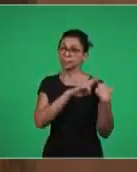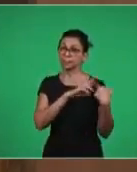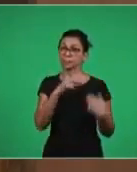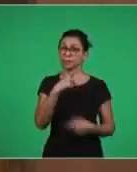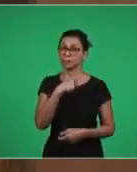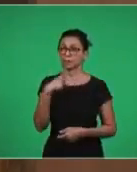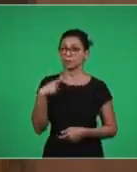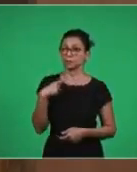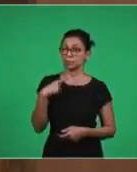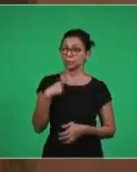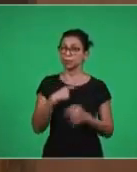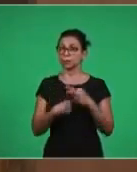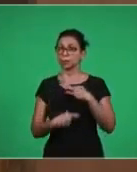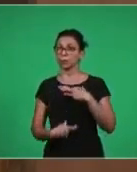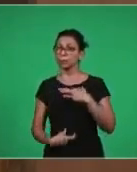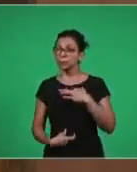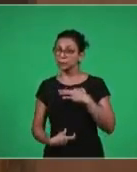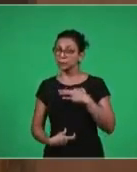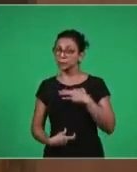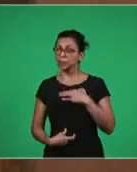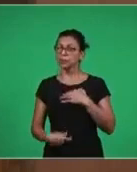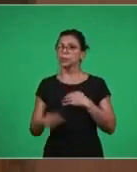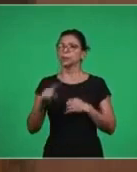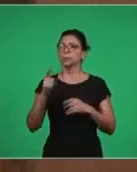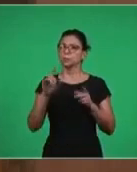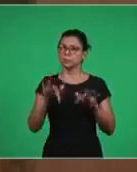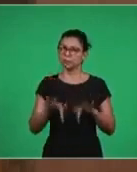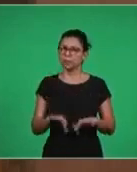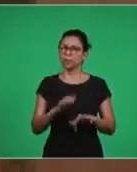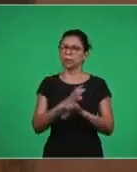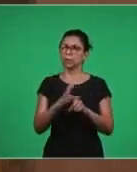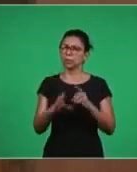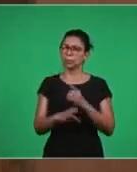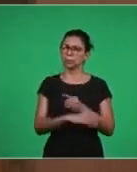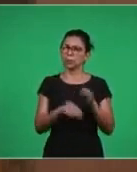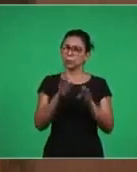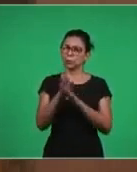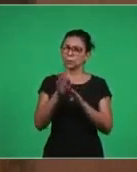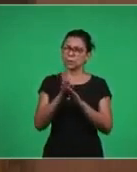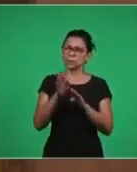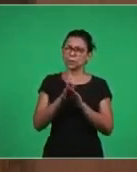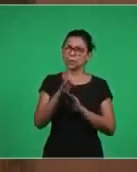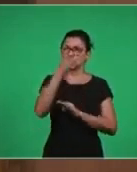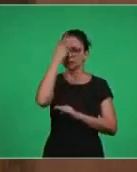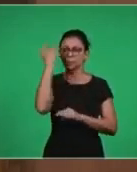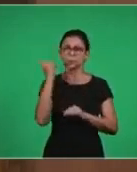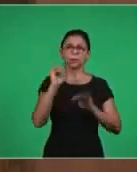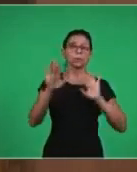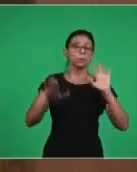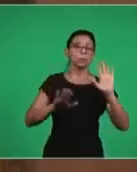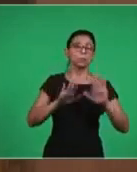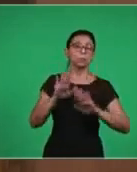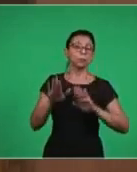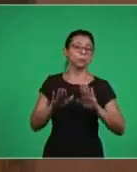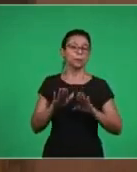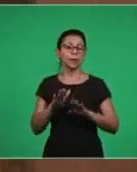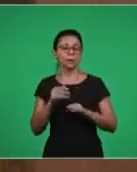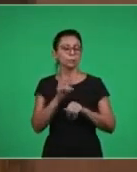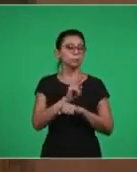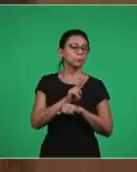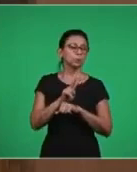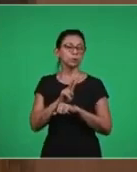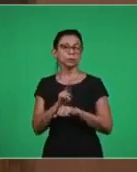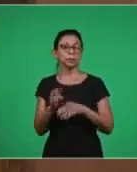the usher deacon. And instruct people to go back to their homes, to be careful, the care that is